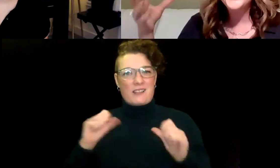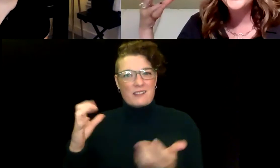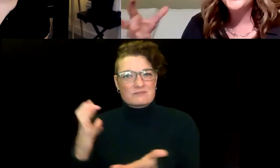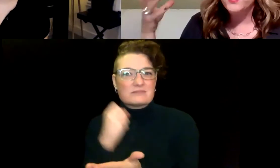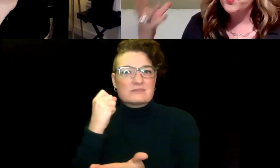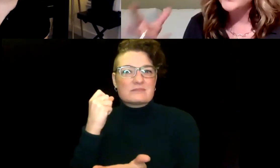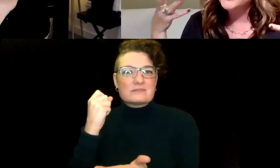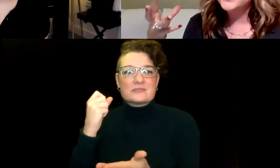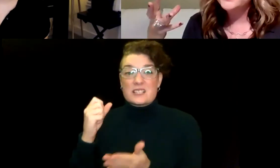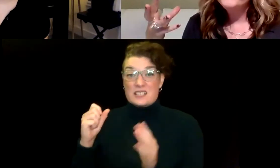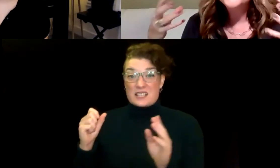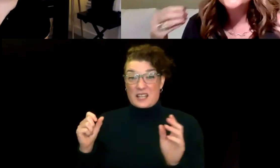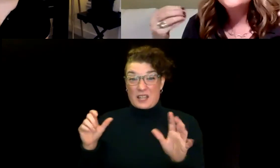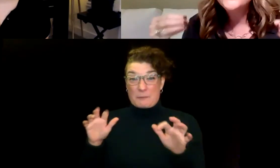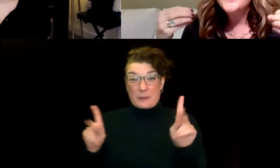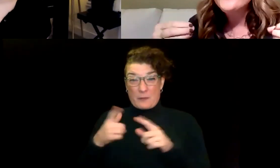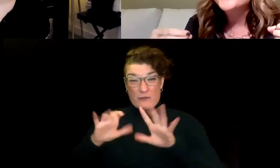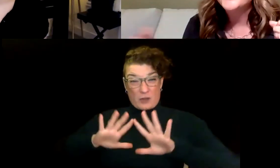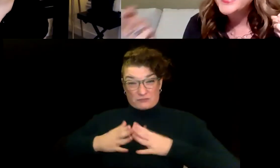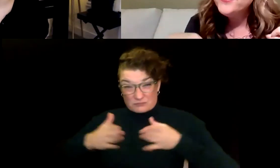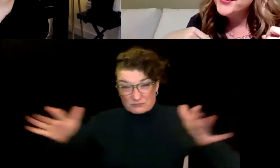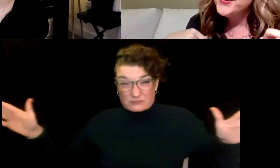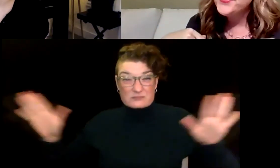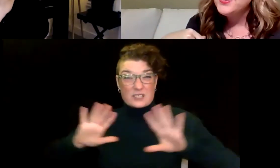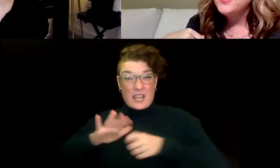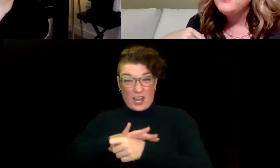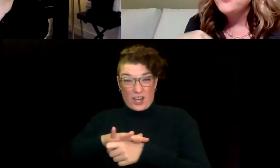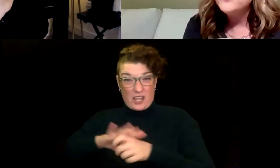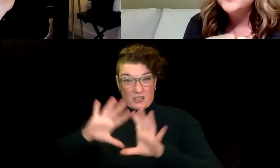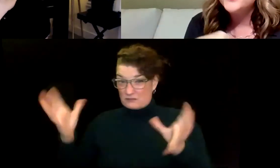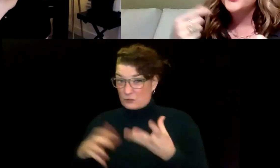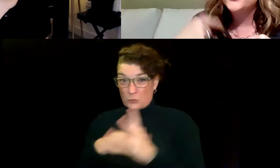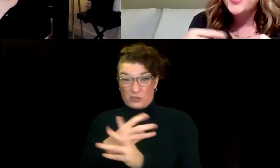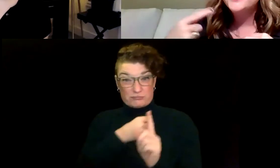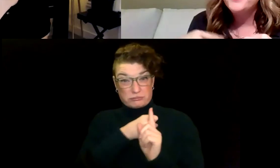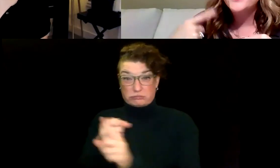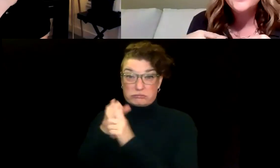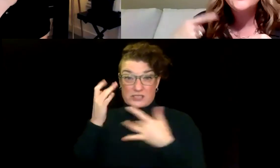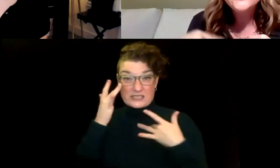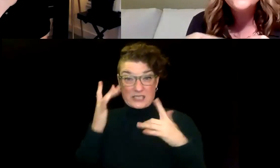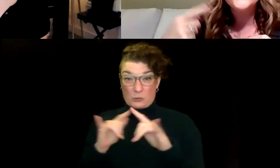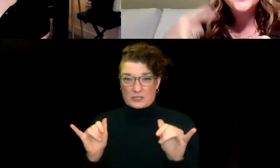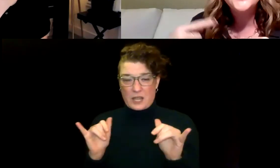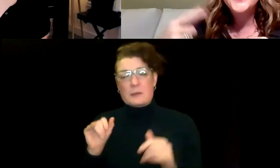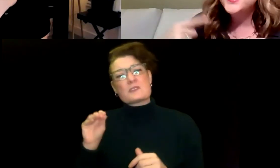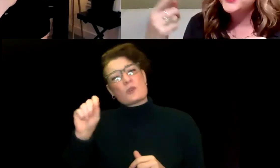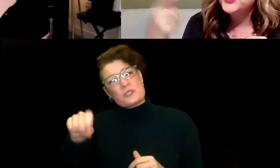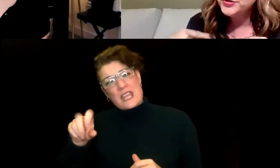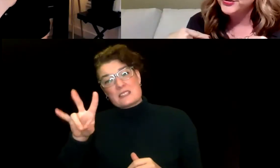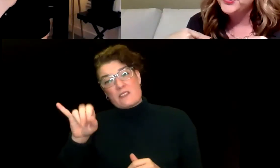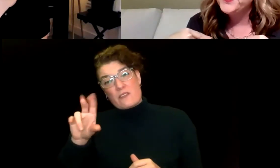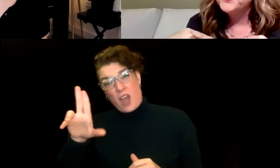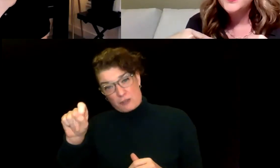are getting sick at once. So it's very obvious that even though a virus is contracted by an individual, the disease